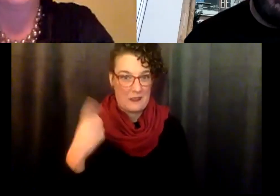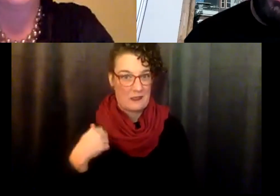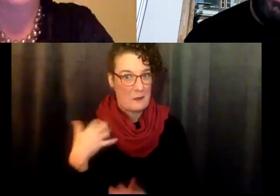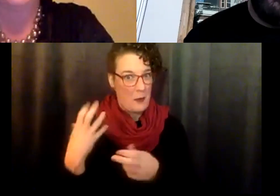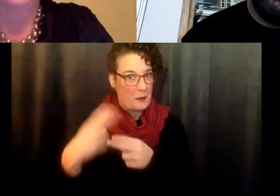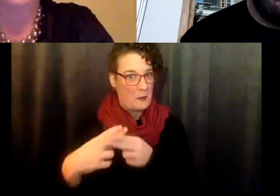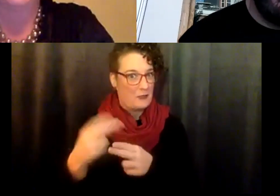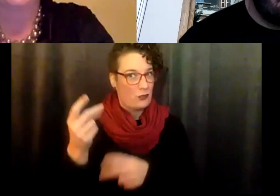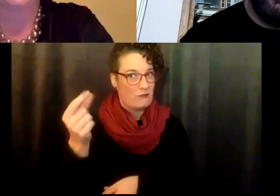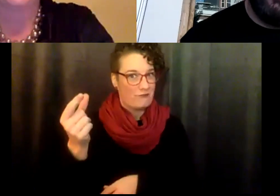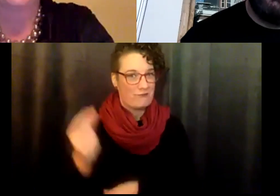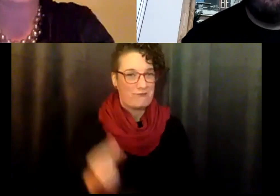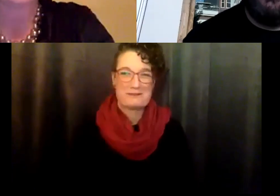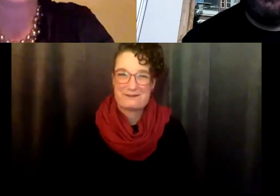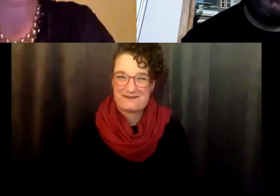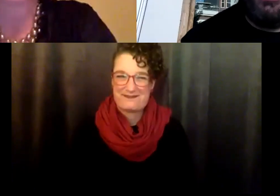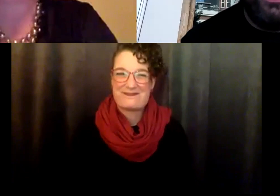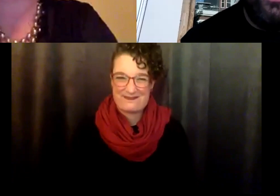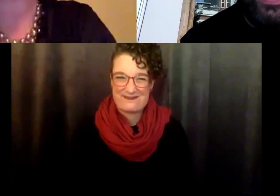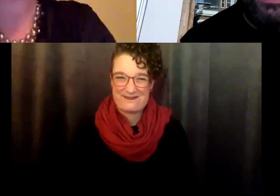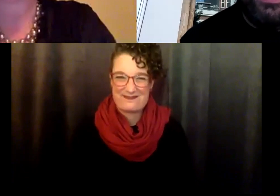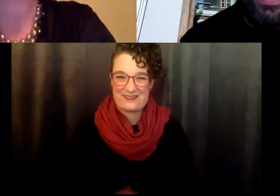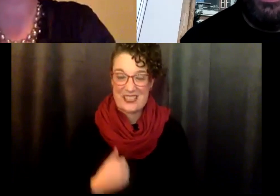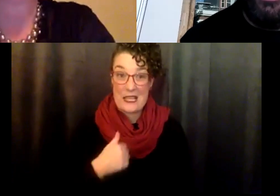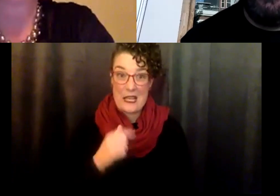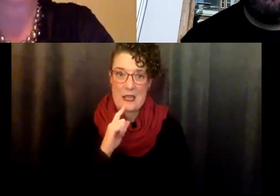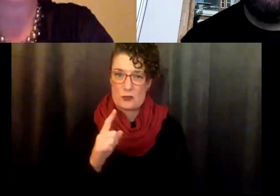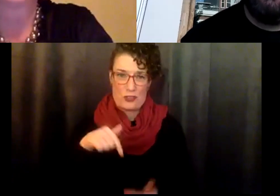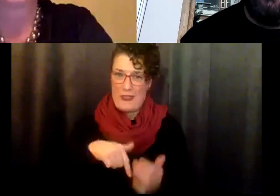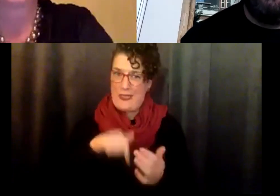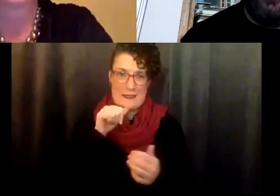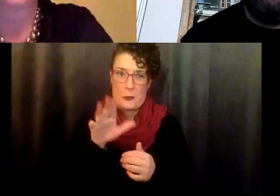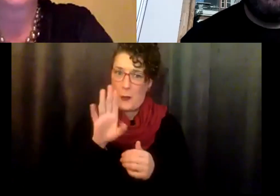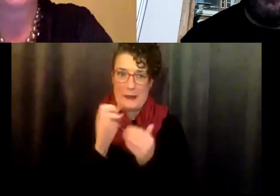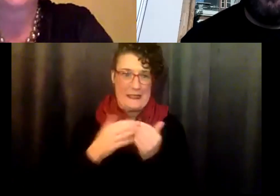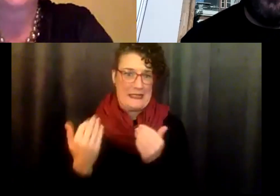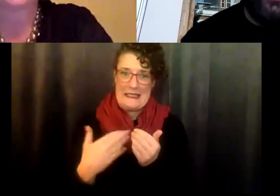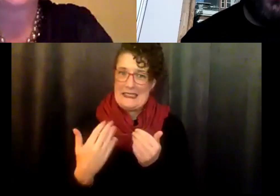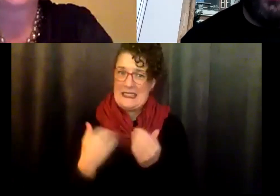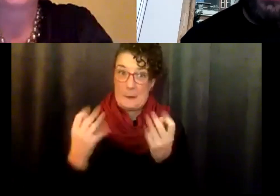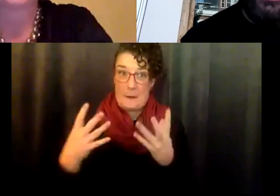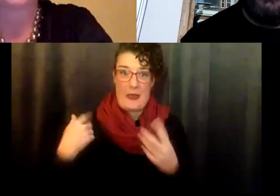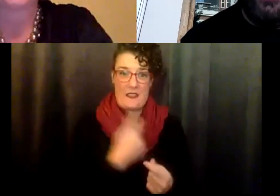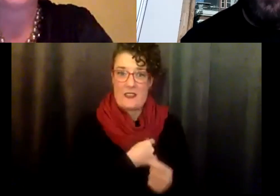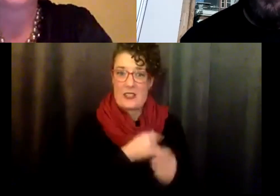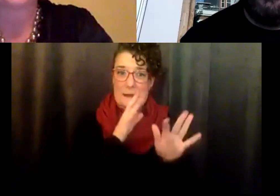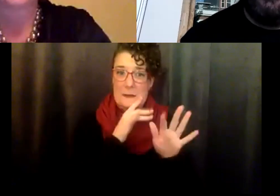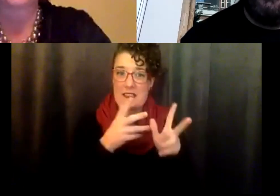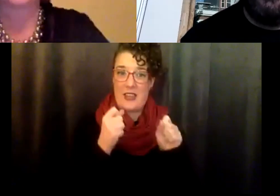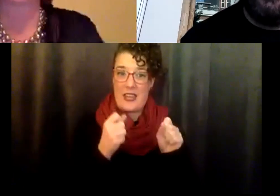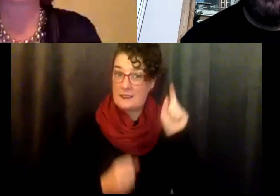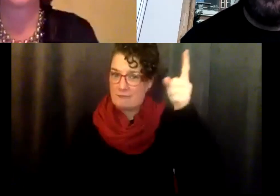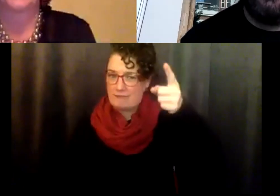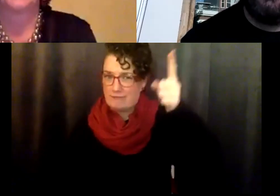right off the top. You know, I'm sure this isn't going to be easy, and a lot of us speak really quickly, so.